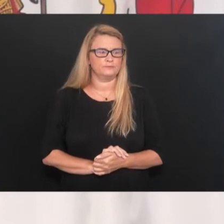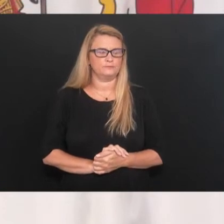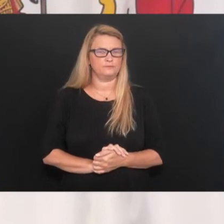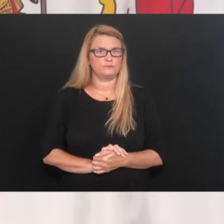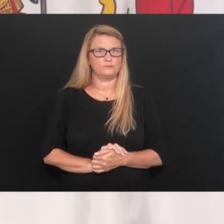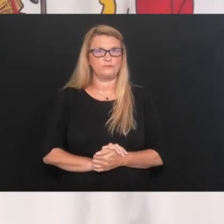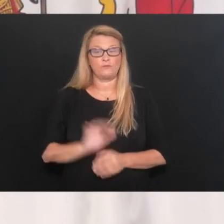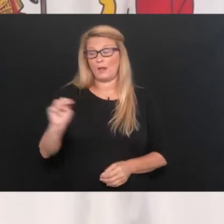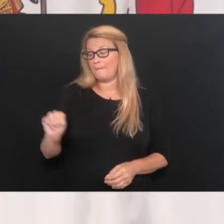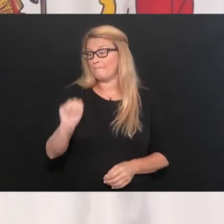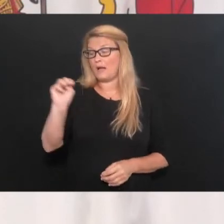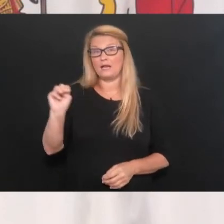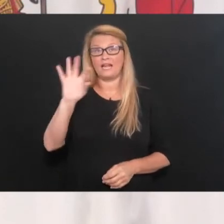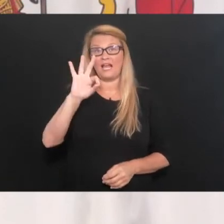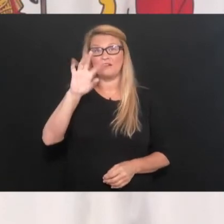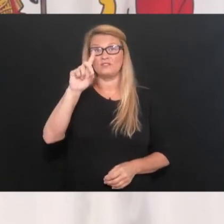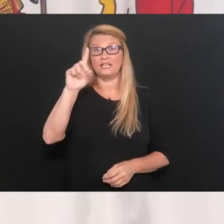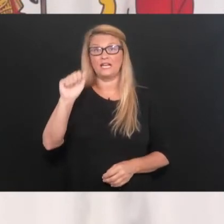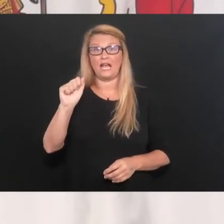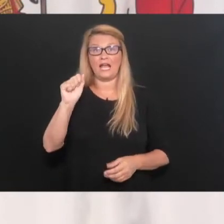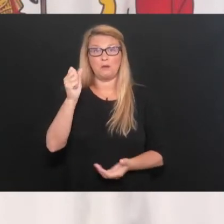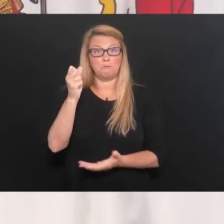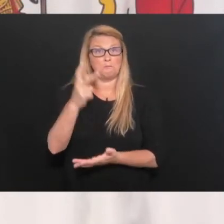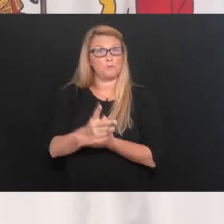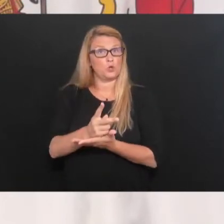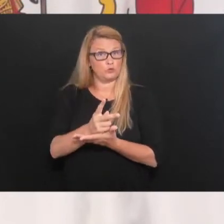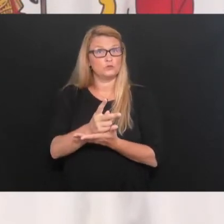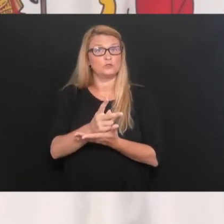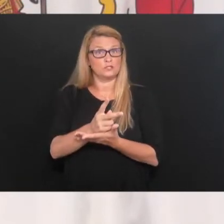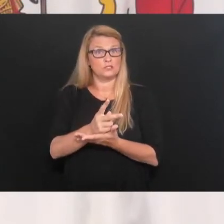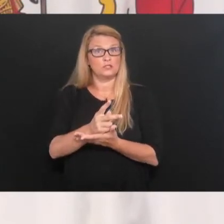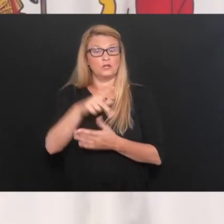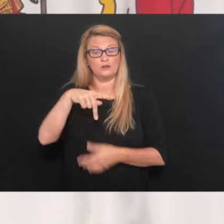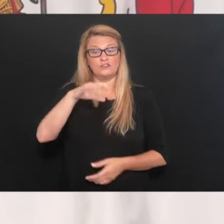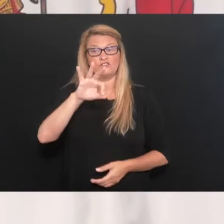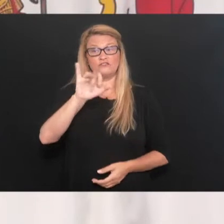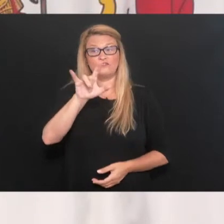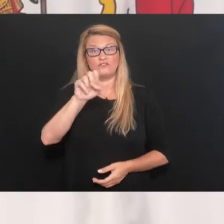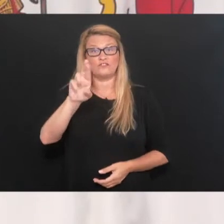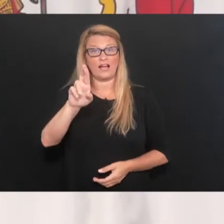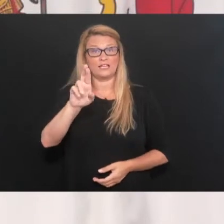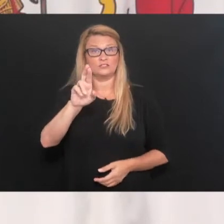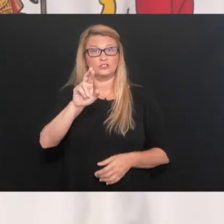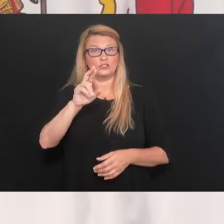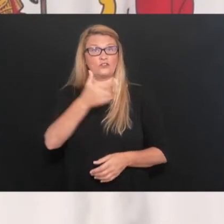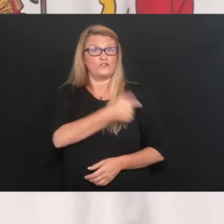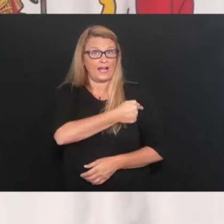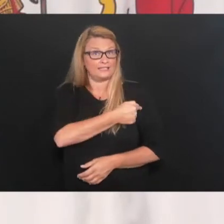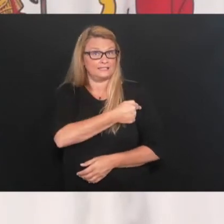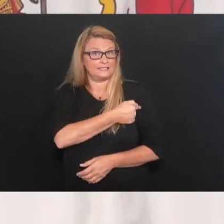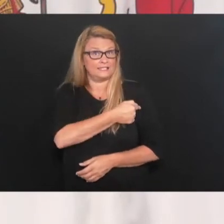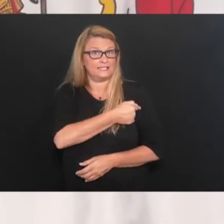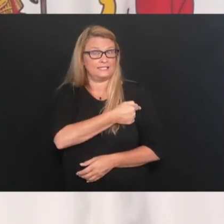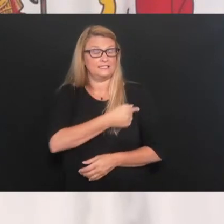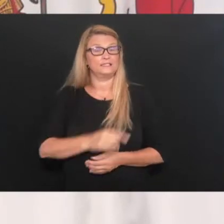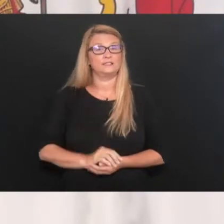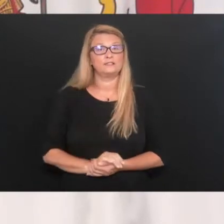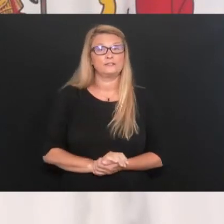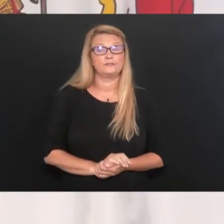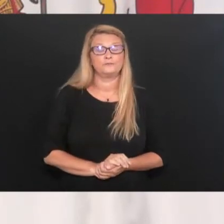On Monday, the FDA granted full approval for Pfizer on their COVID-19